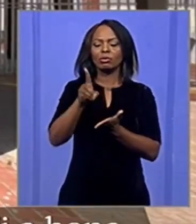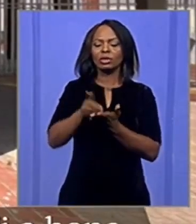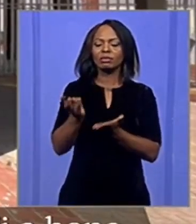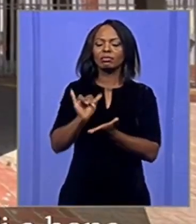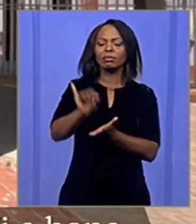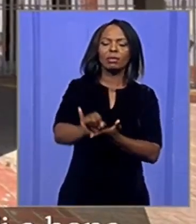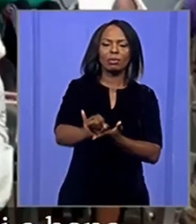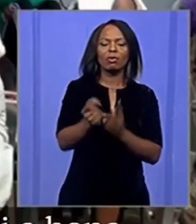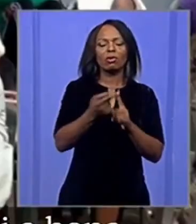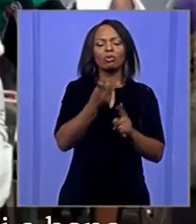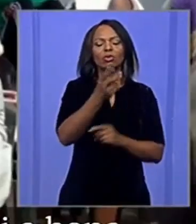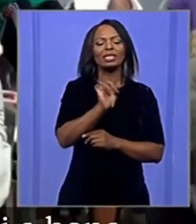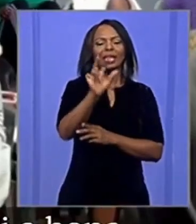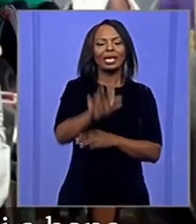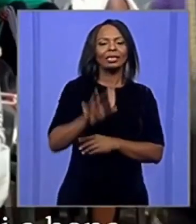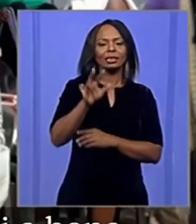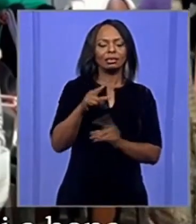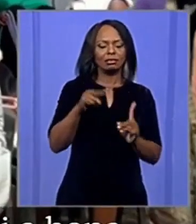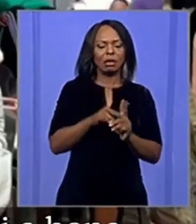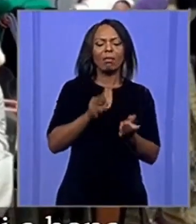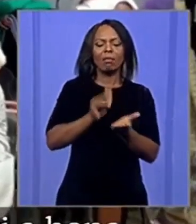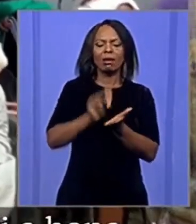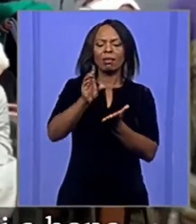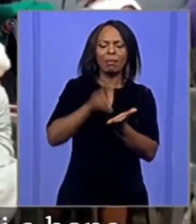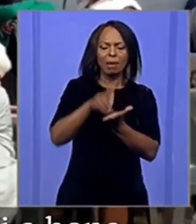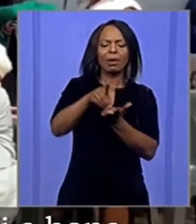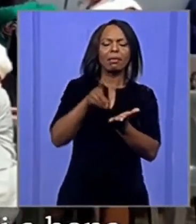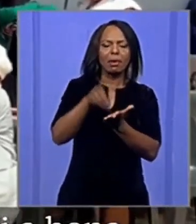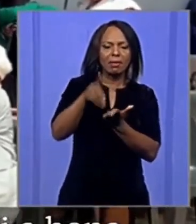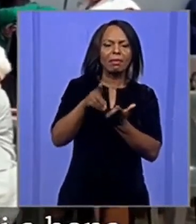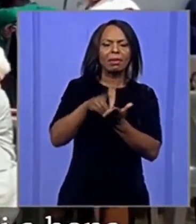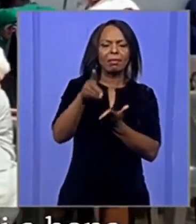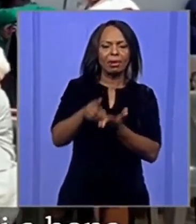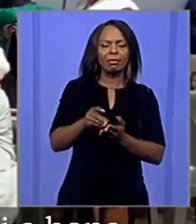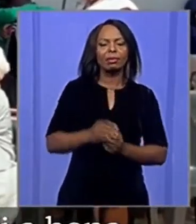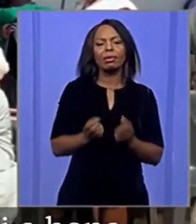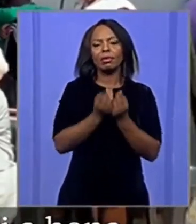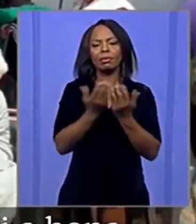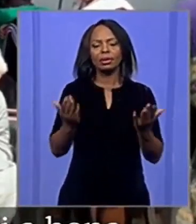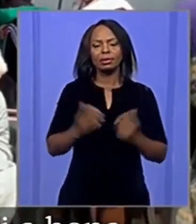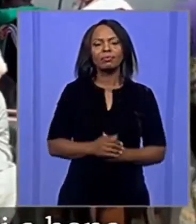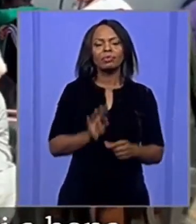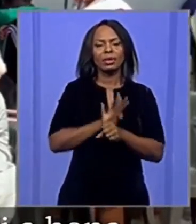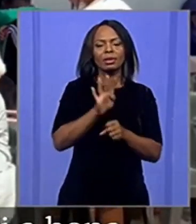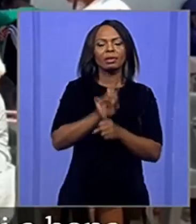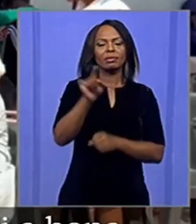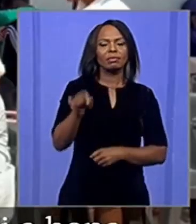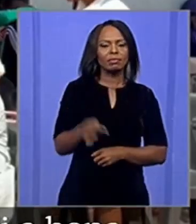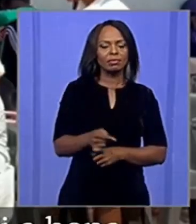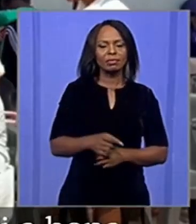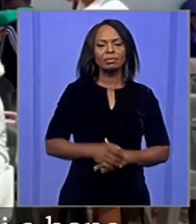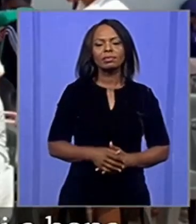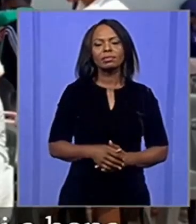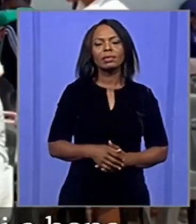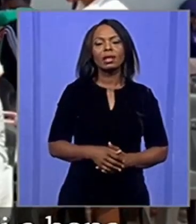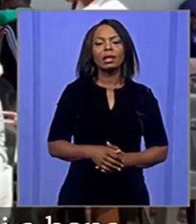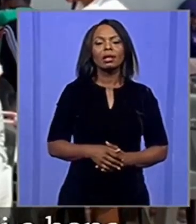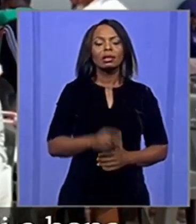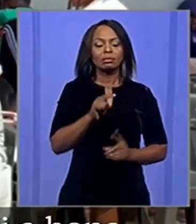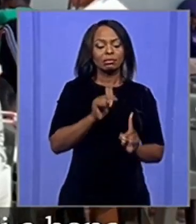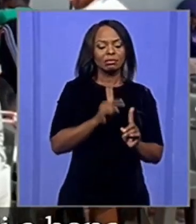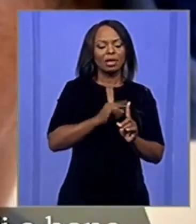ngwaga wa 2018 Koko Ruth Ngwepe o beeleditše mašeleng a go lekana 14,000 le poso kantoro. Koko